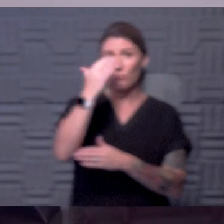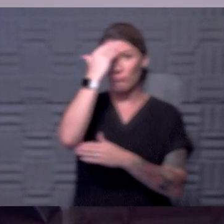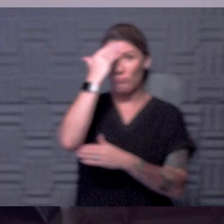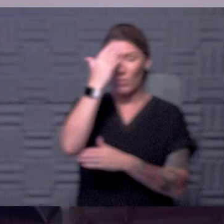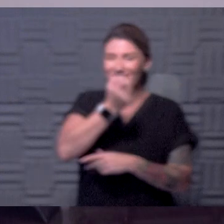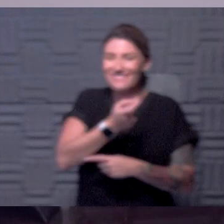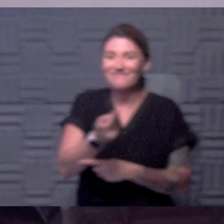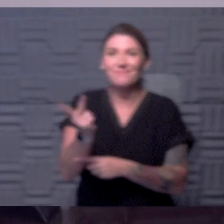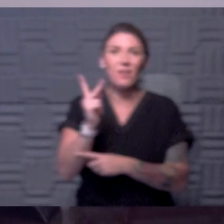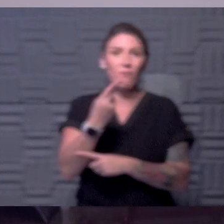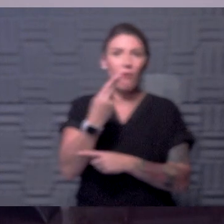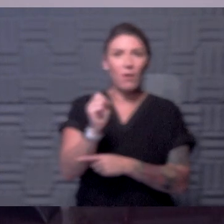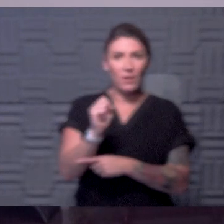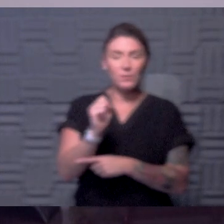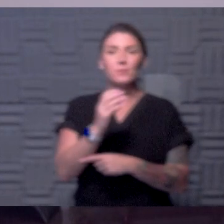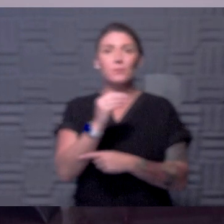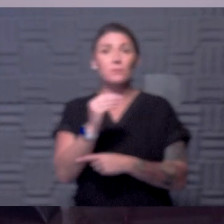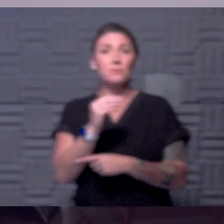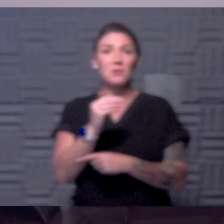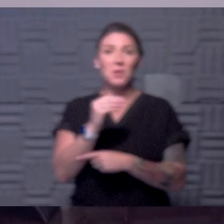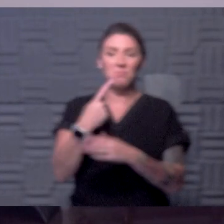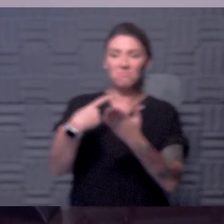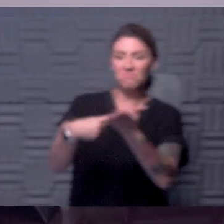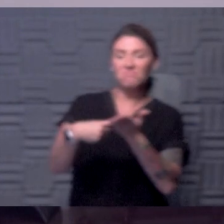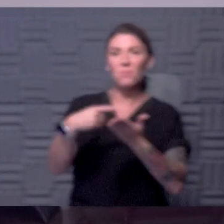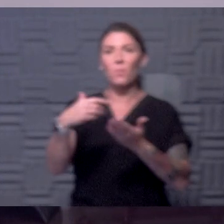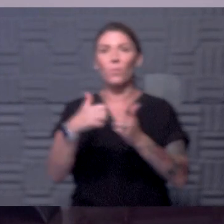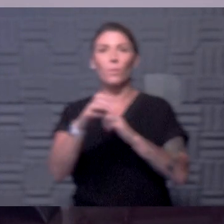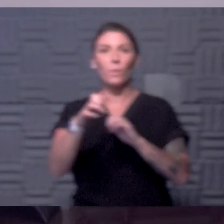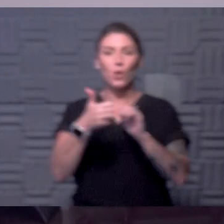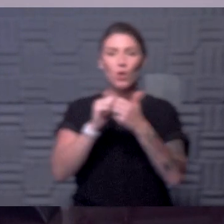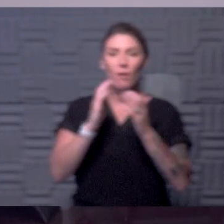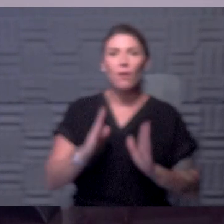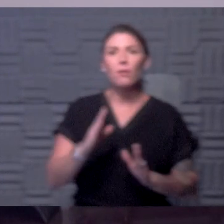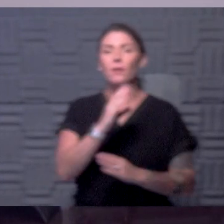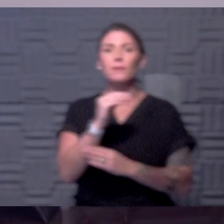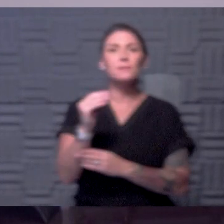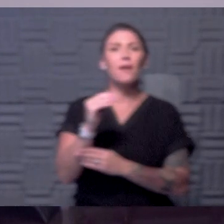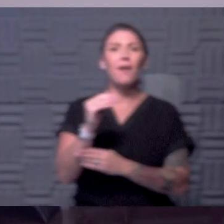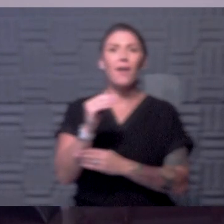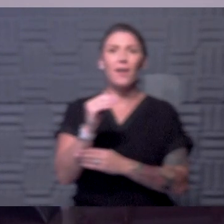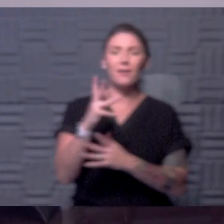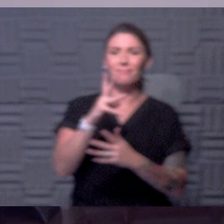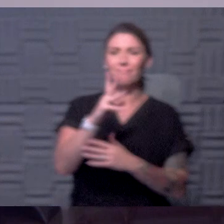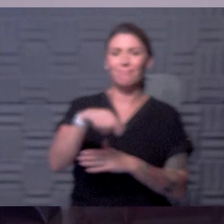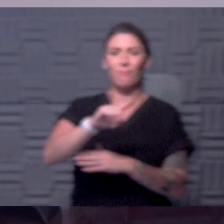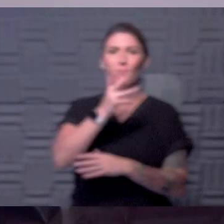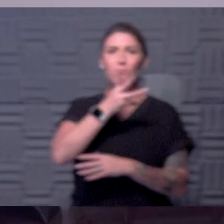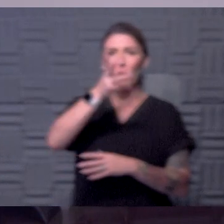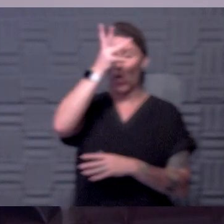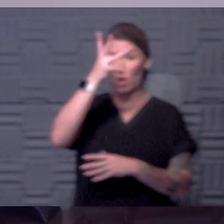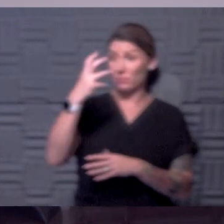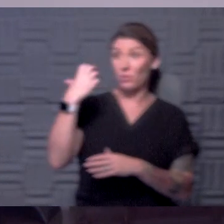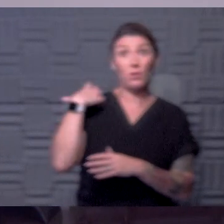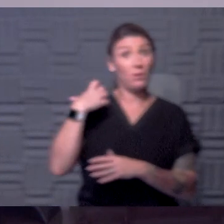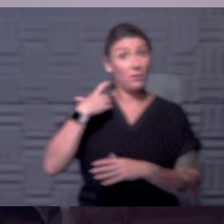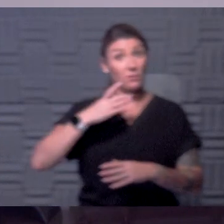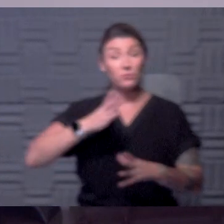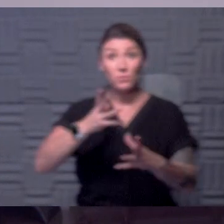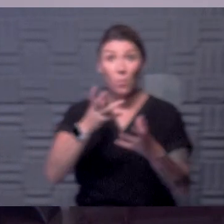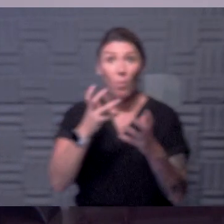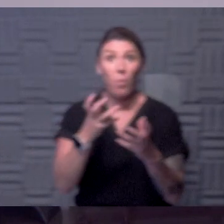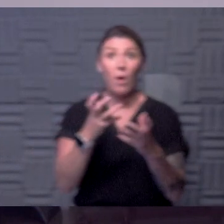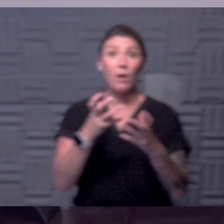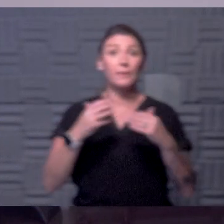schools that, in talking to their athletes and their parents, they say these coaches are all over it. These coaches want our youth to play.